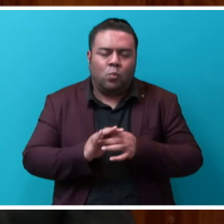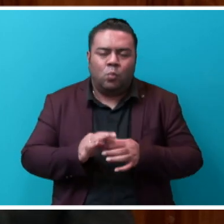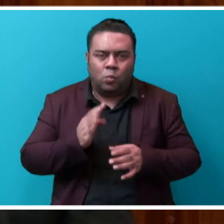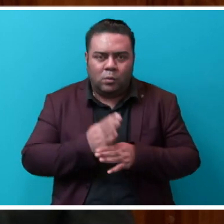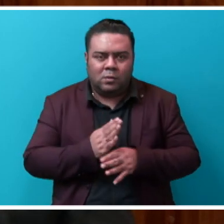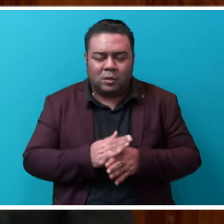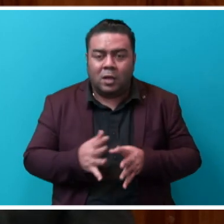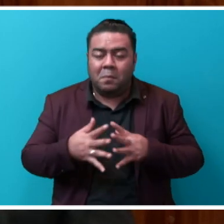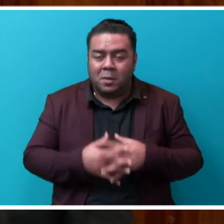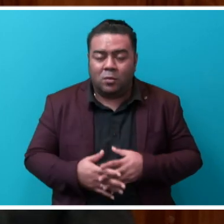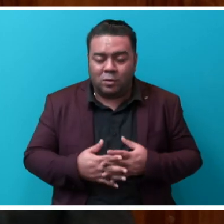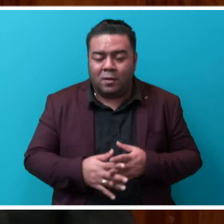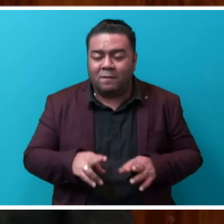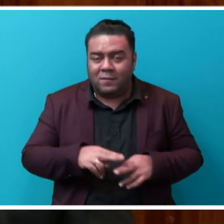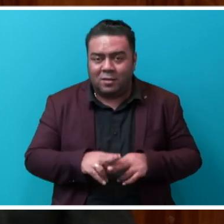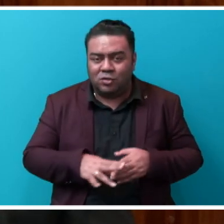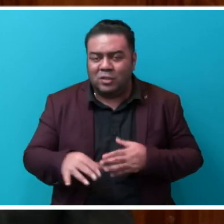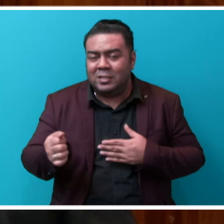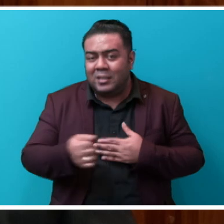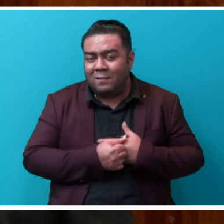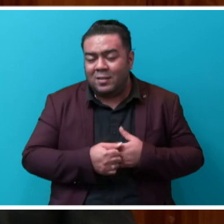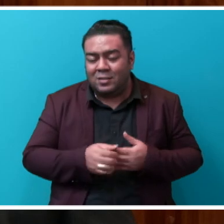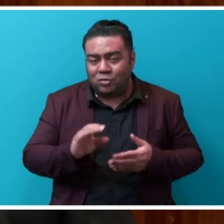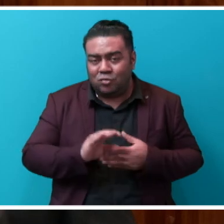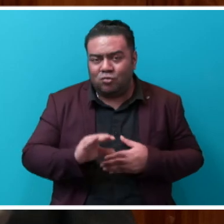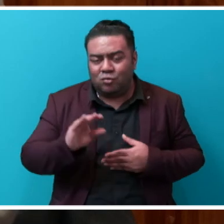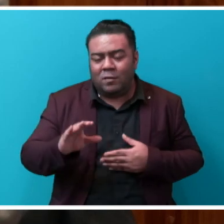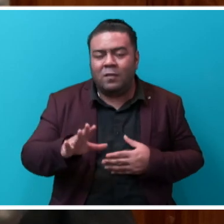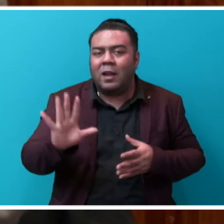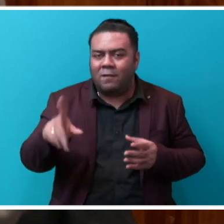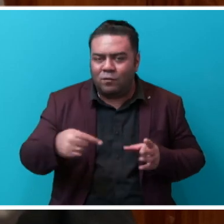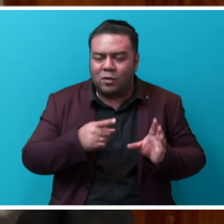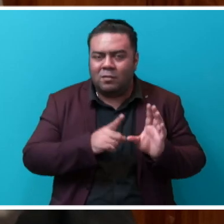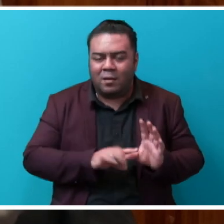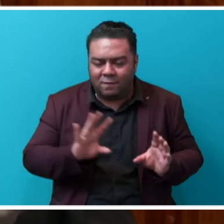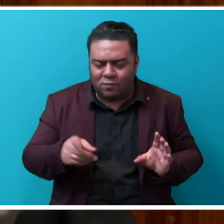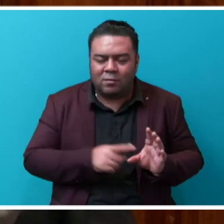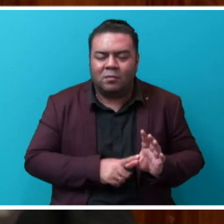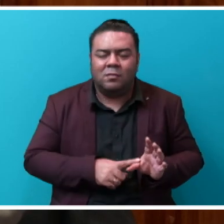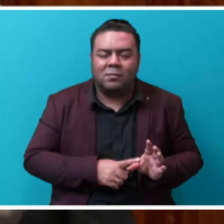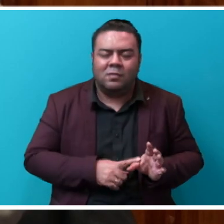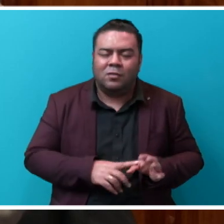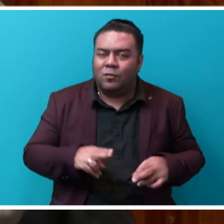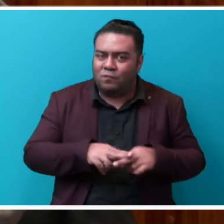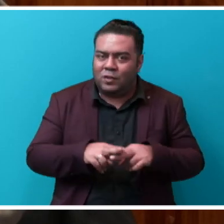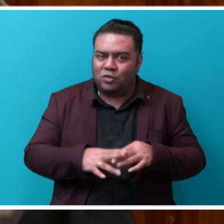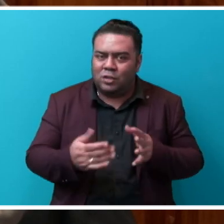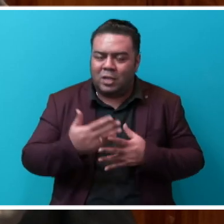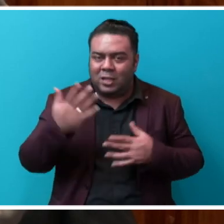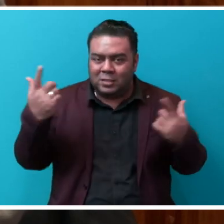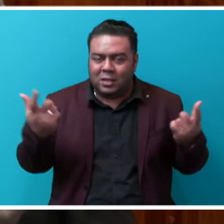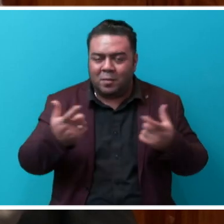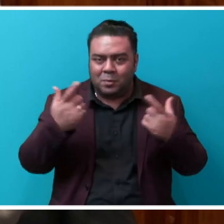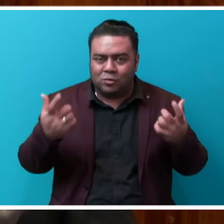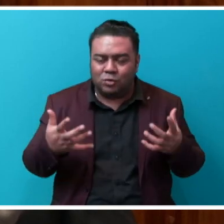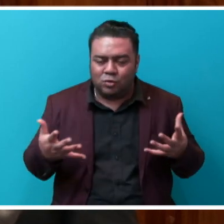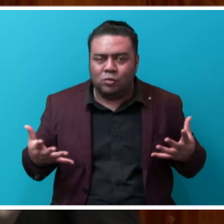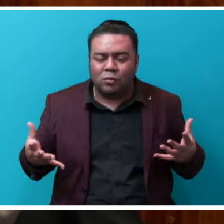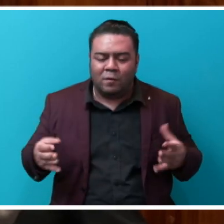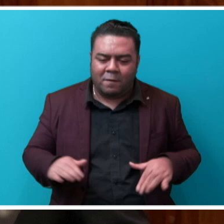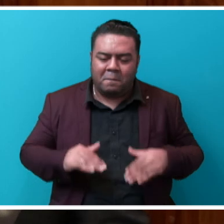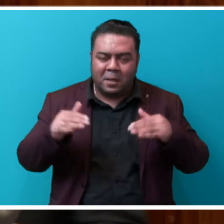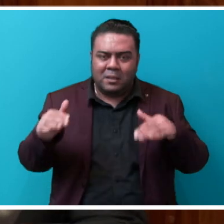US-Fiji Investment and Savings Drive an annual event, aligning it to Fiji Day celebrations to maximize